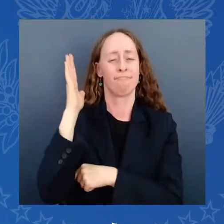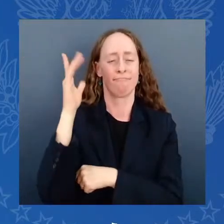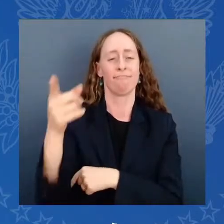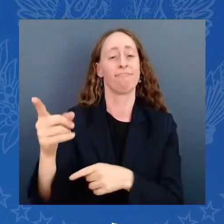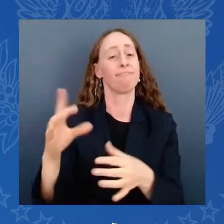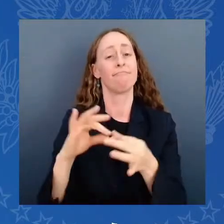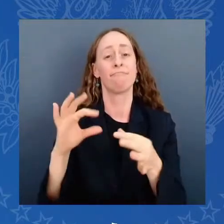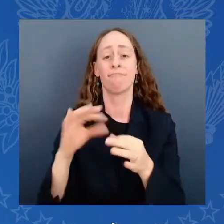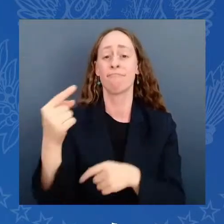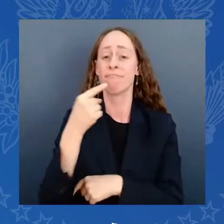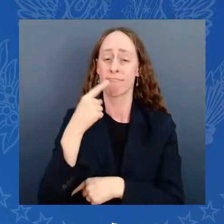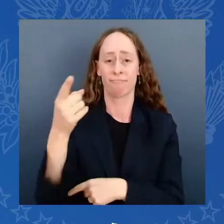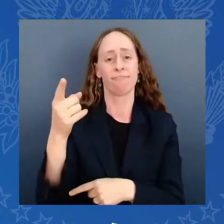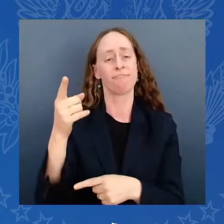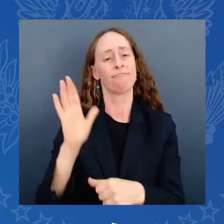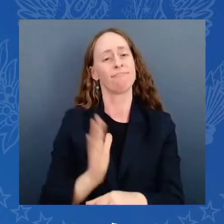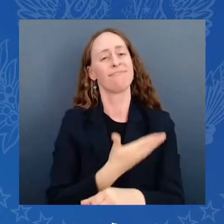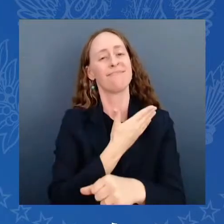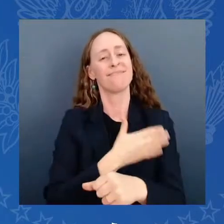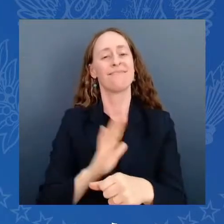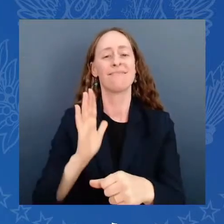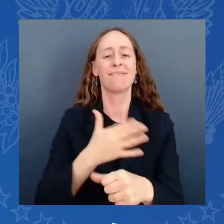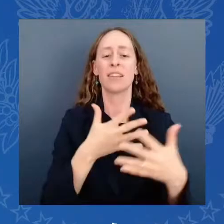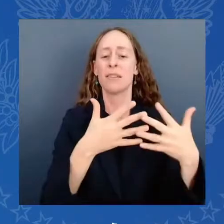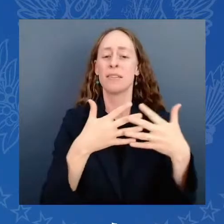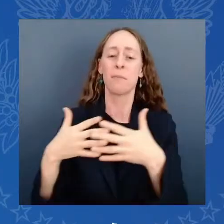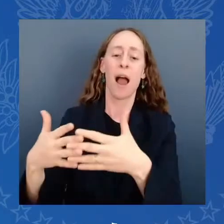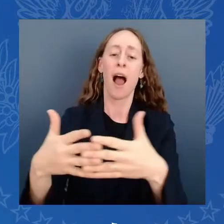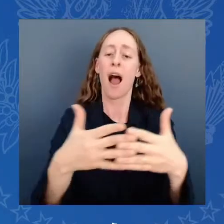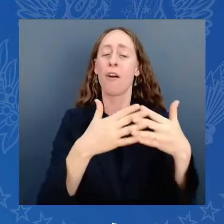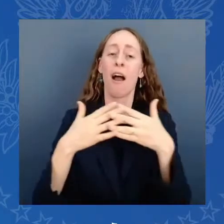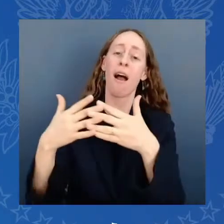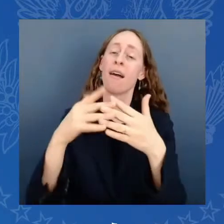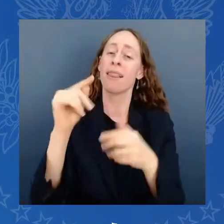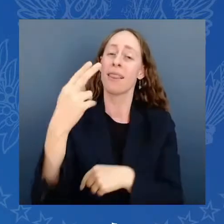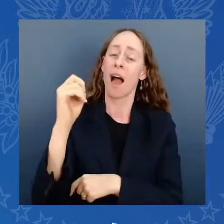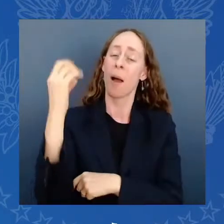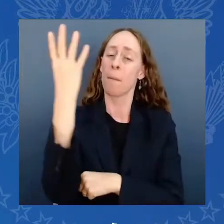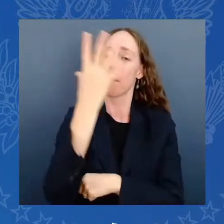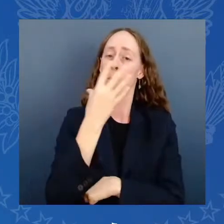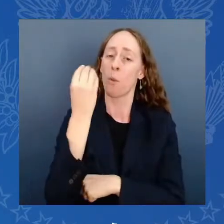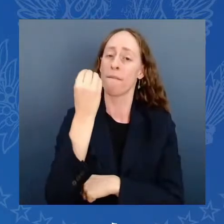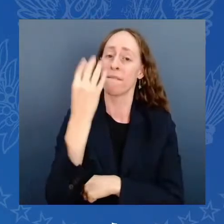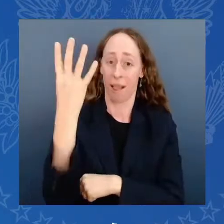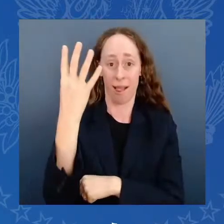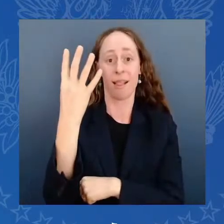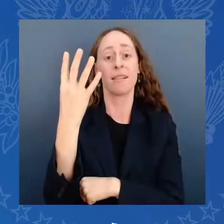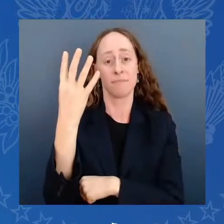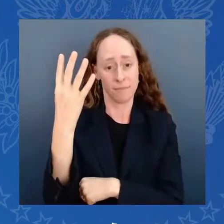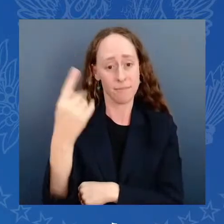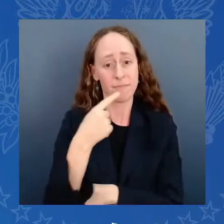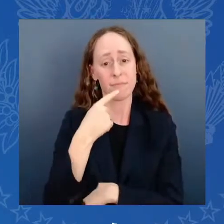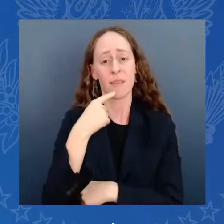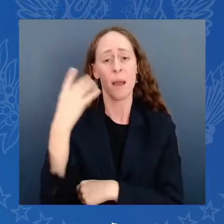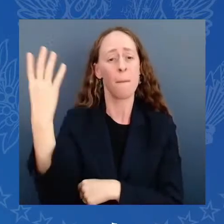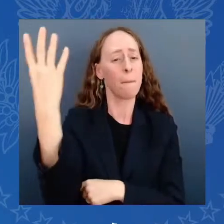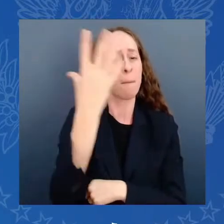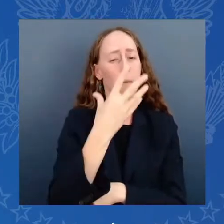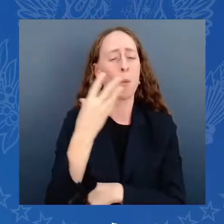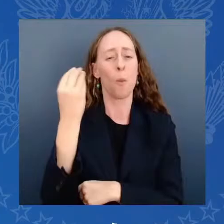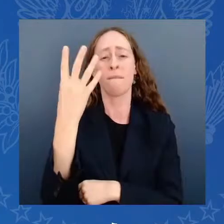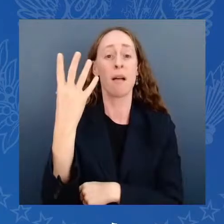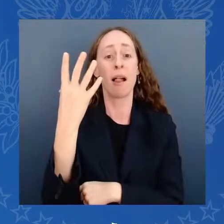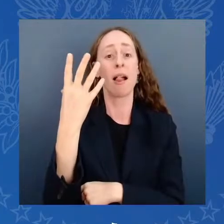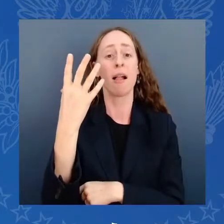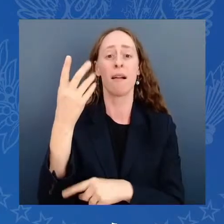verse of that song. And it said, "Oh, beautiful for heroes proved in liberating